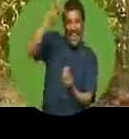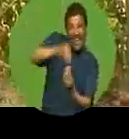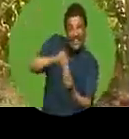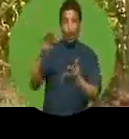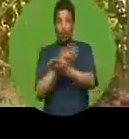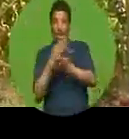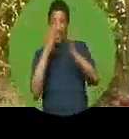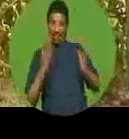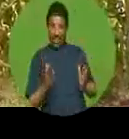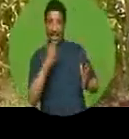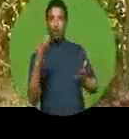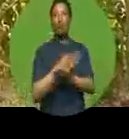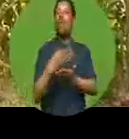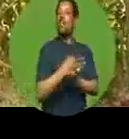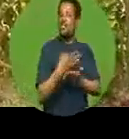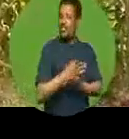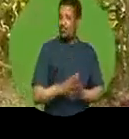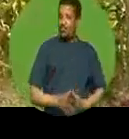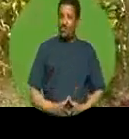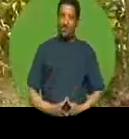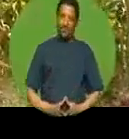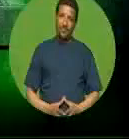in productivity and production.